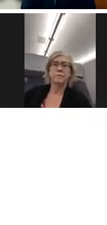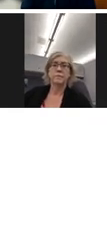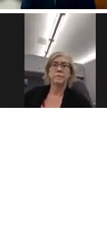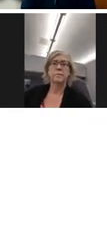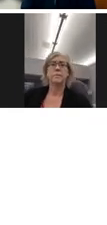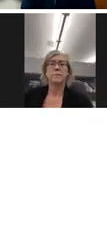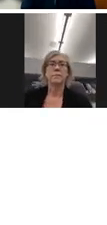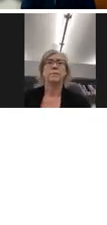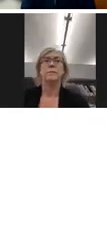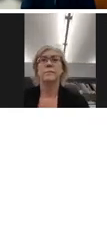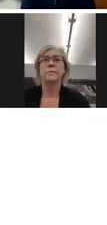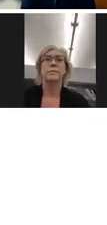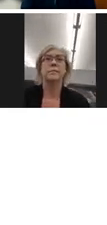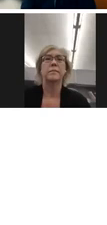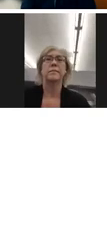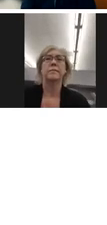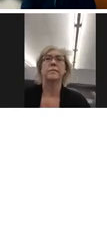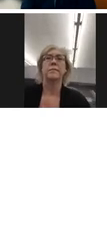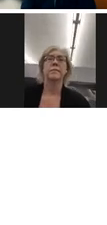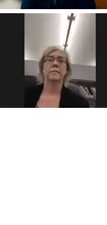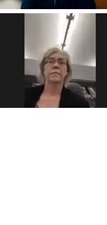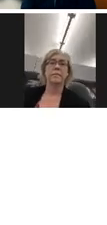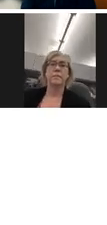Services' new home that will be,